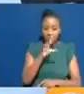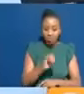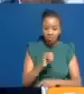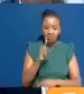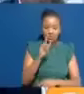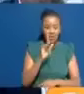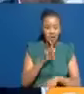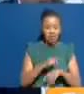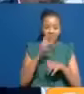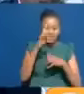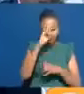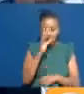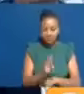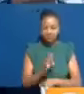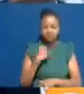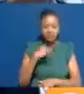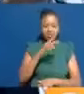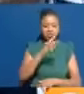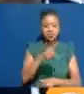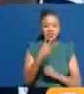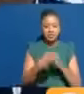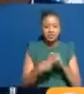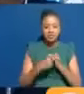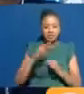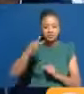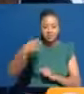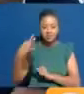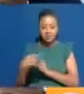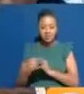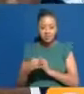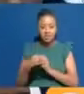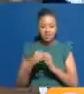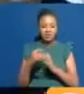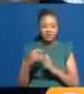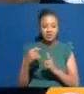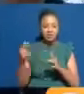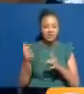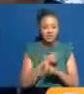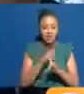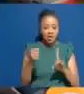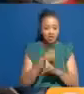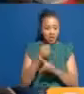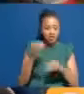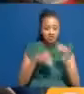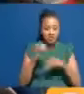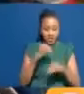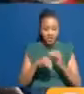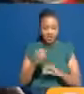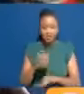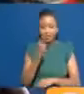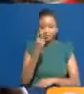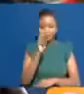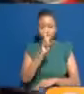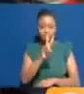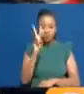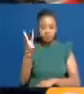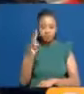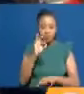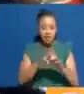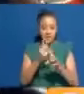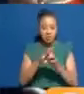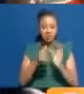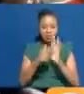the 2007-2008 post-election violence, President Ruto said the 2022 polls had proved